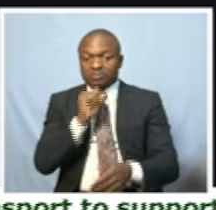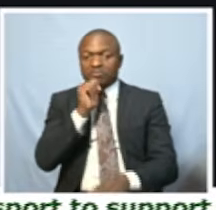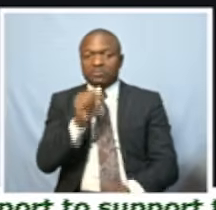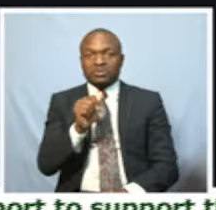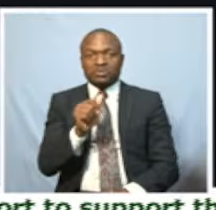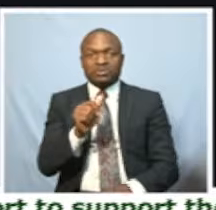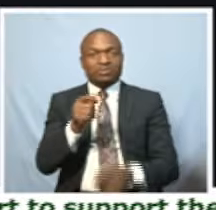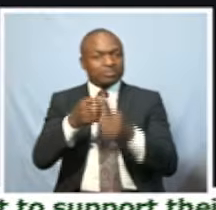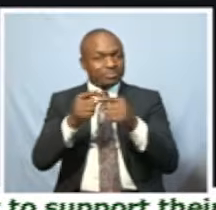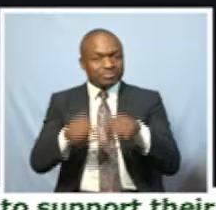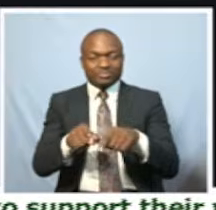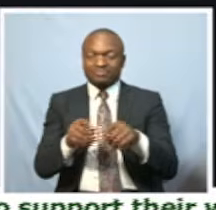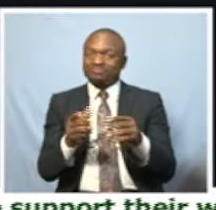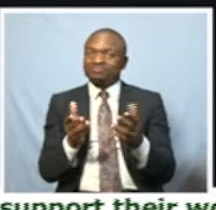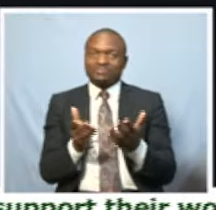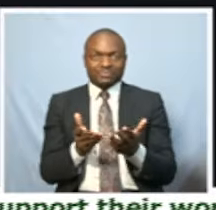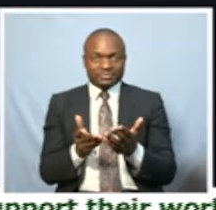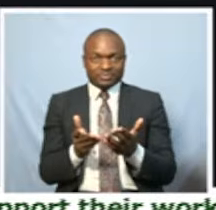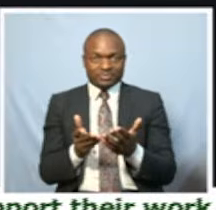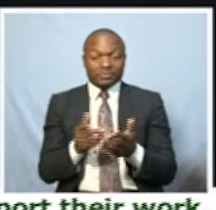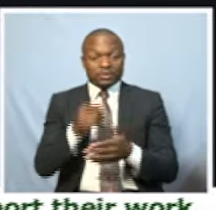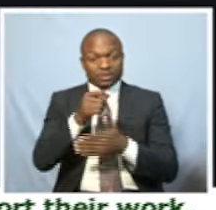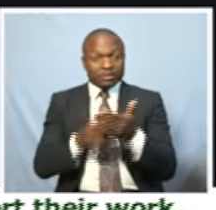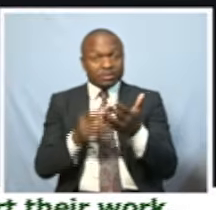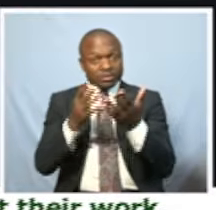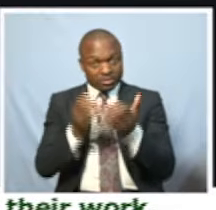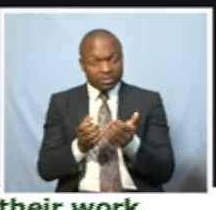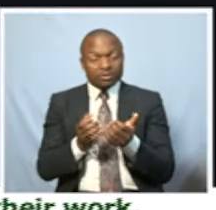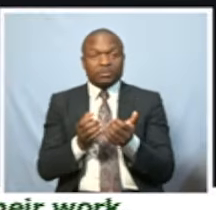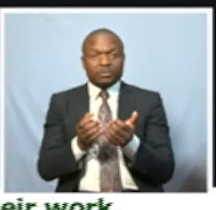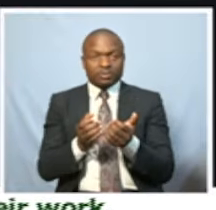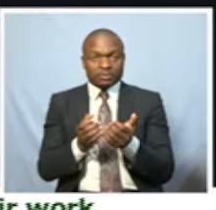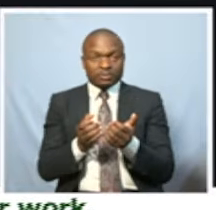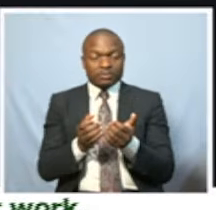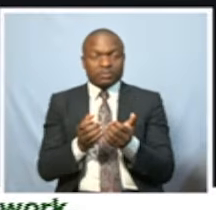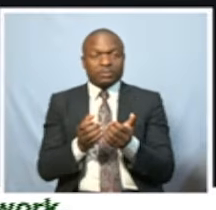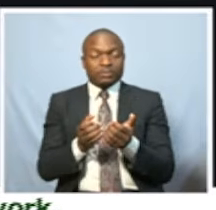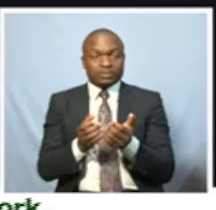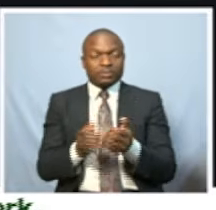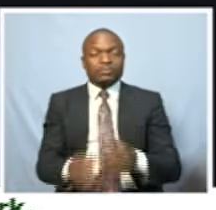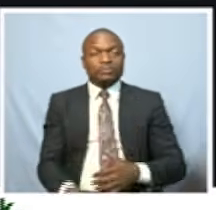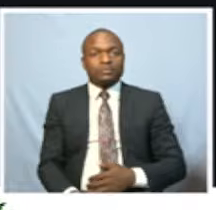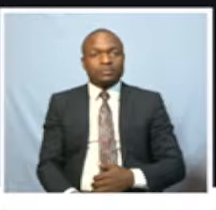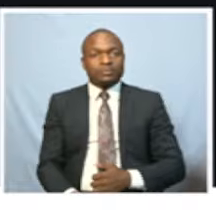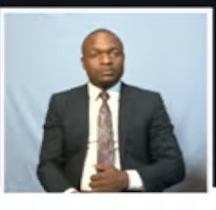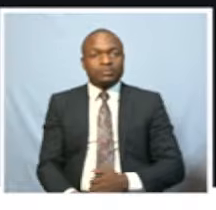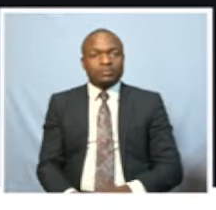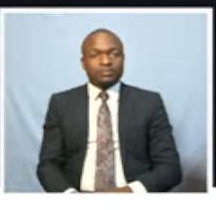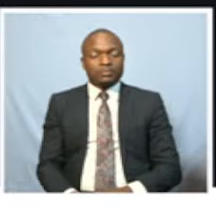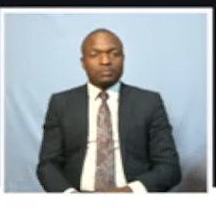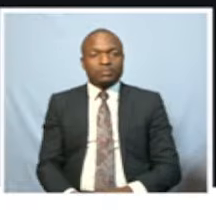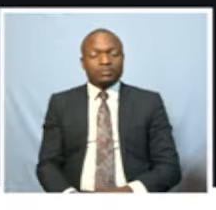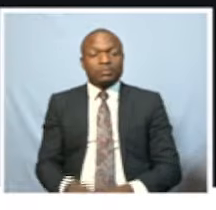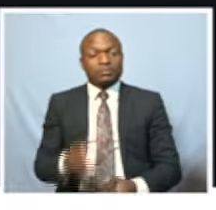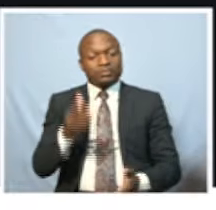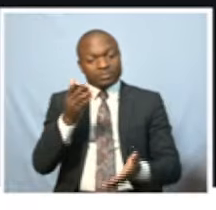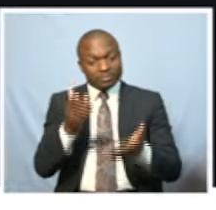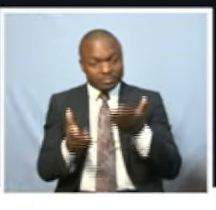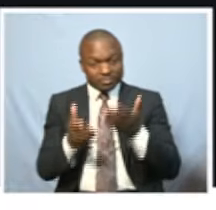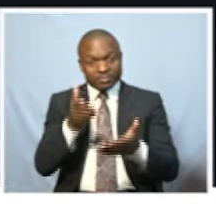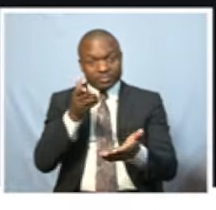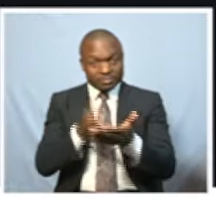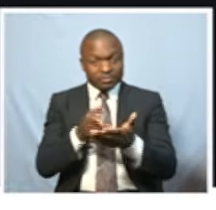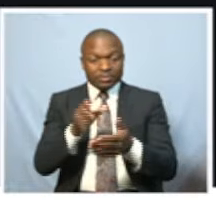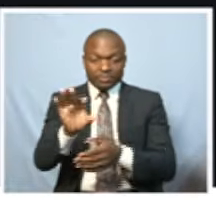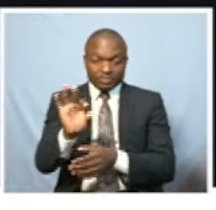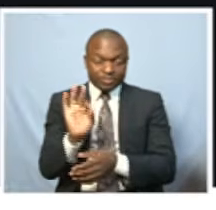there, Honorable Speaker. That is what I wanted first to emphasize to the minister, that possibly maybe this would have been